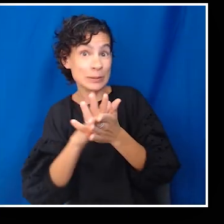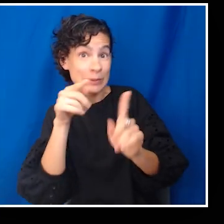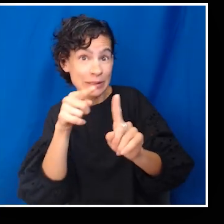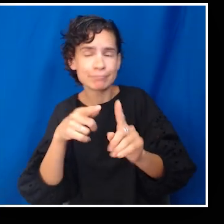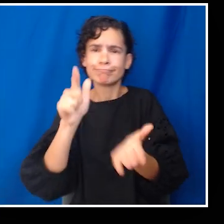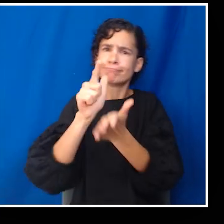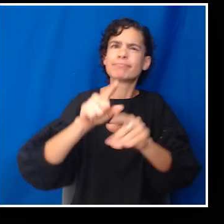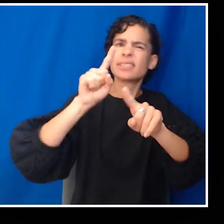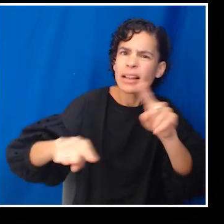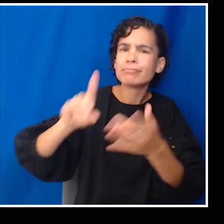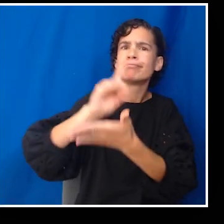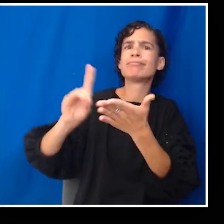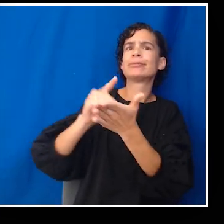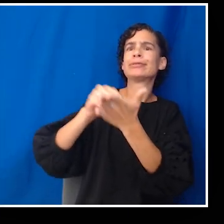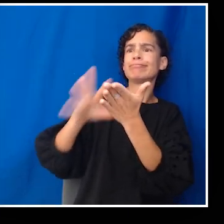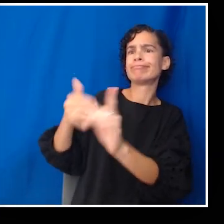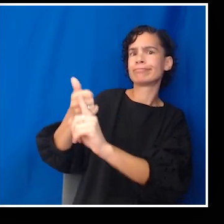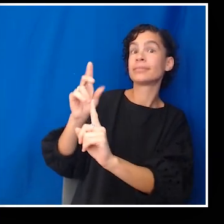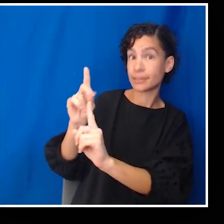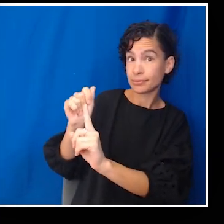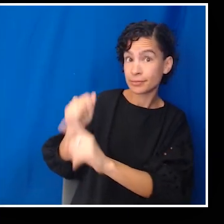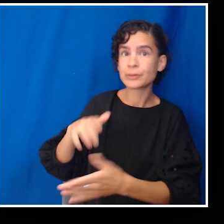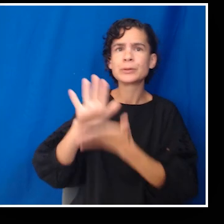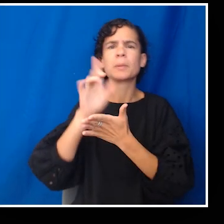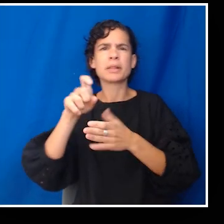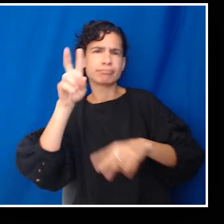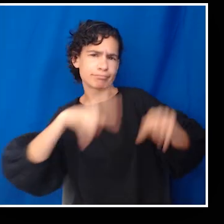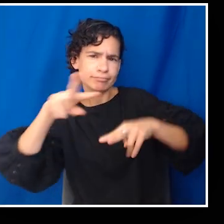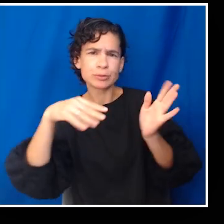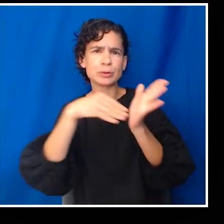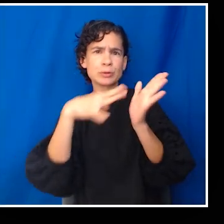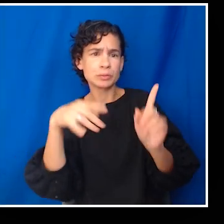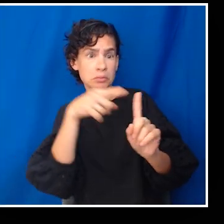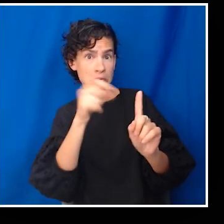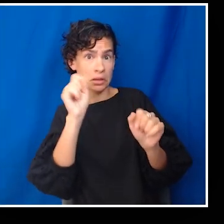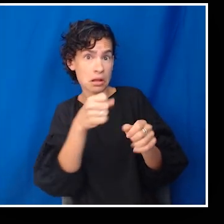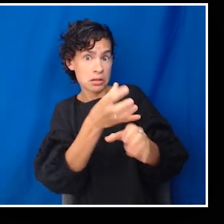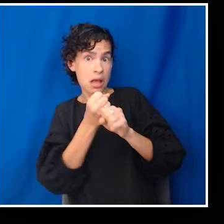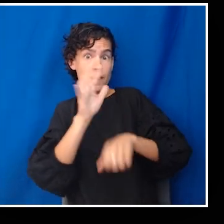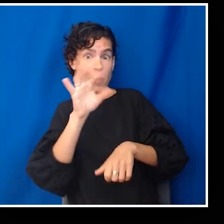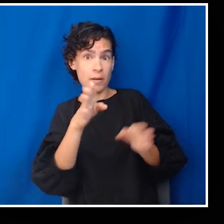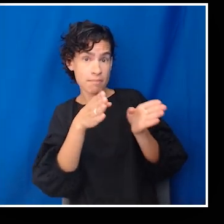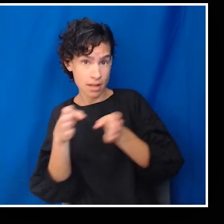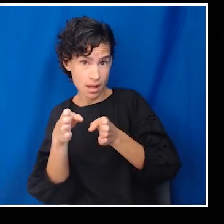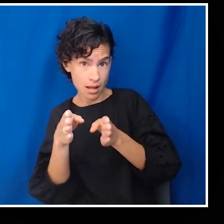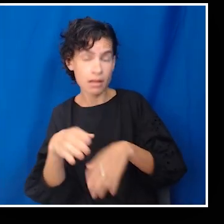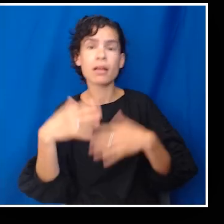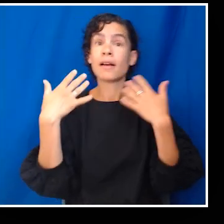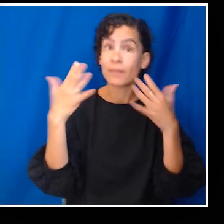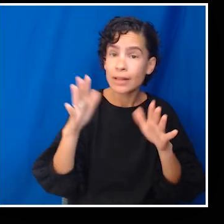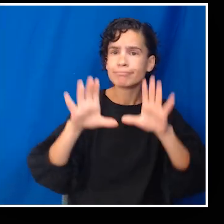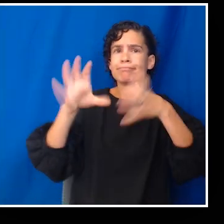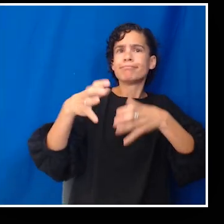discriminating against students with disabilities. A student has to be evaluated by the school to qualify for a 504 plan. A 504 plan is